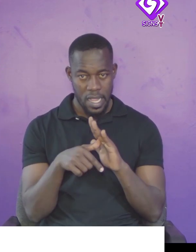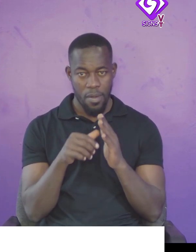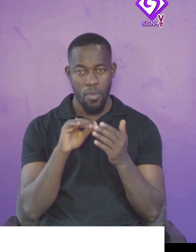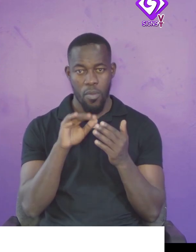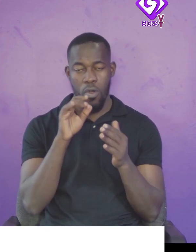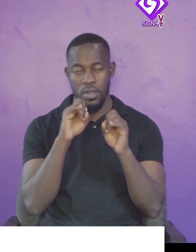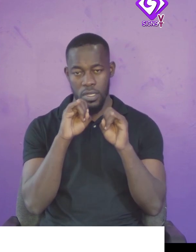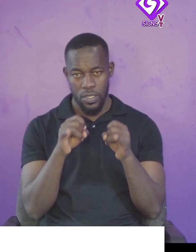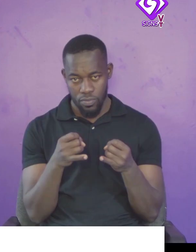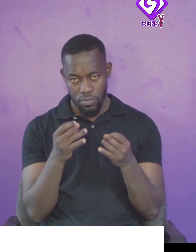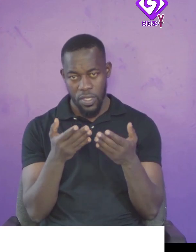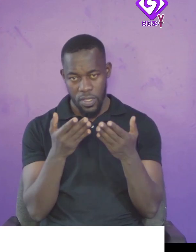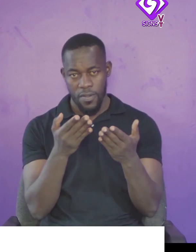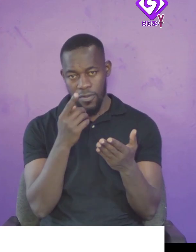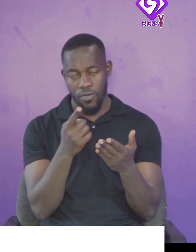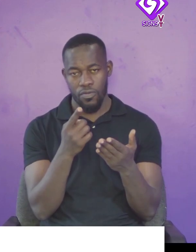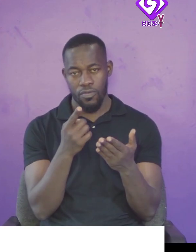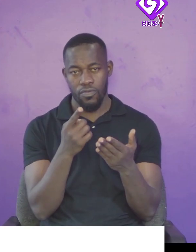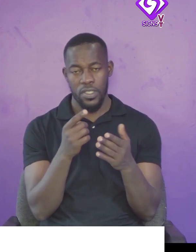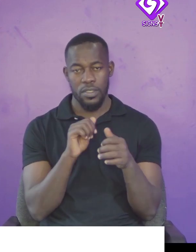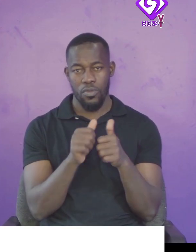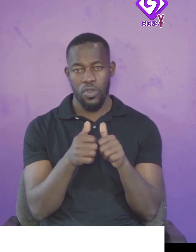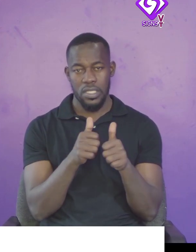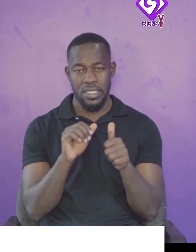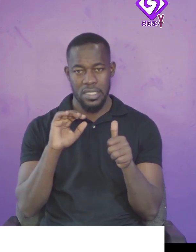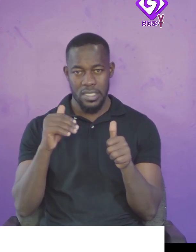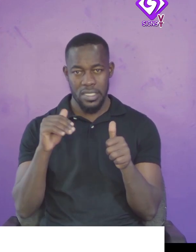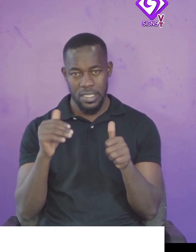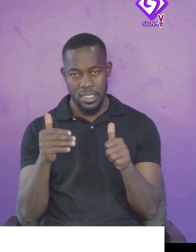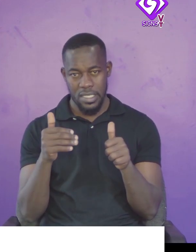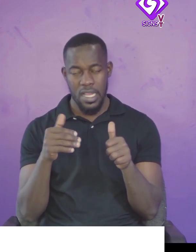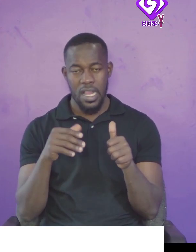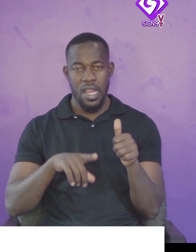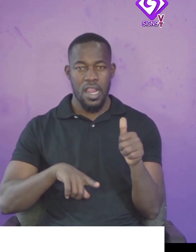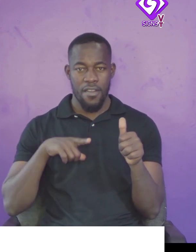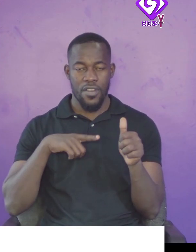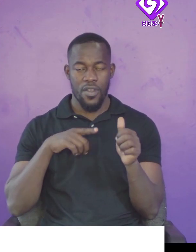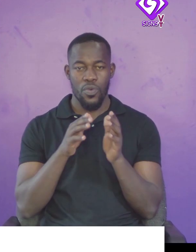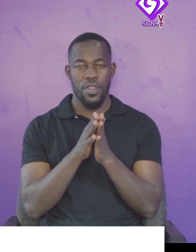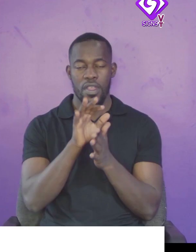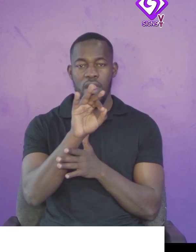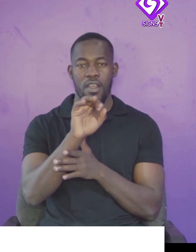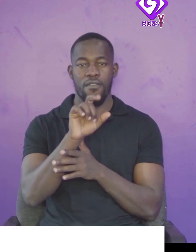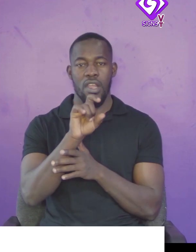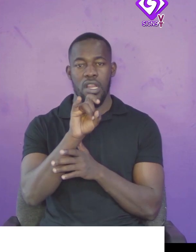we'll be together for Sports City Show Live with Felix